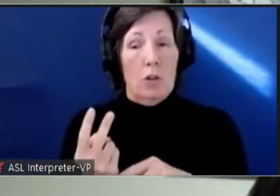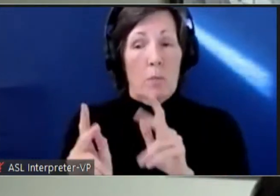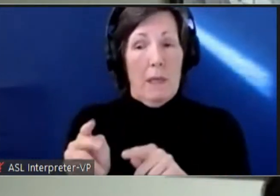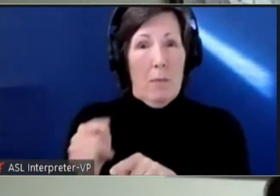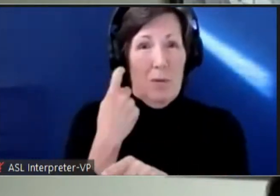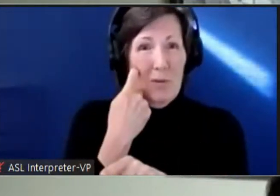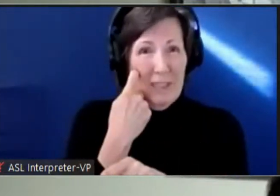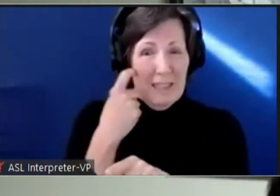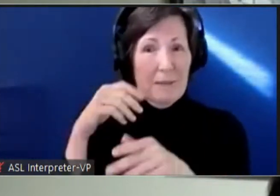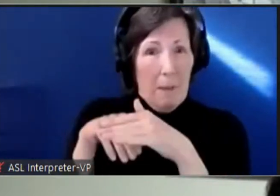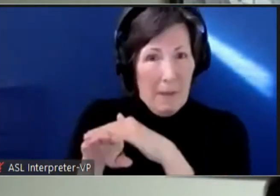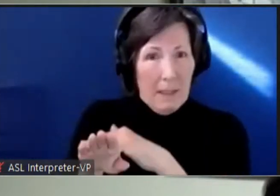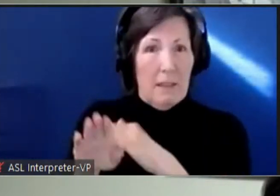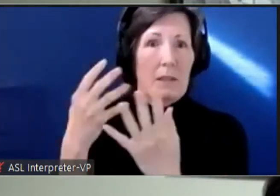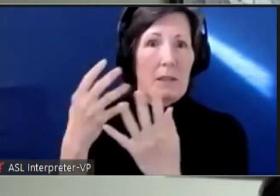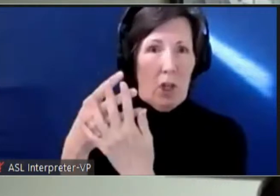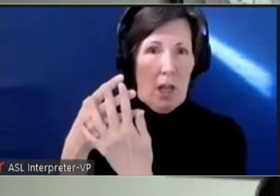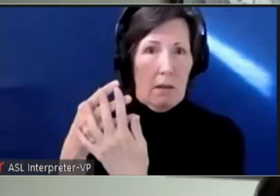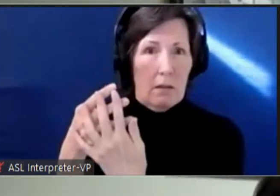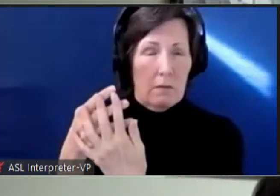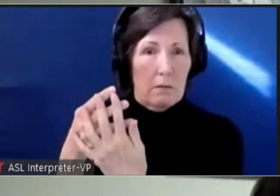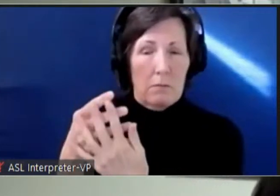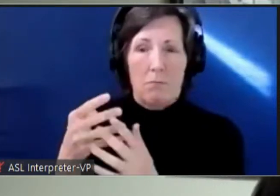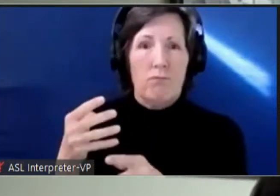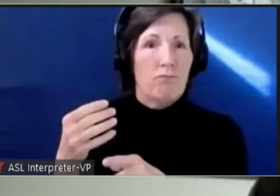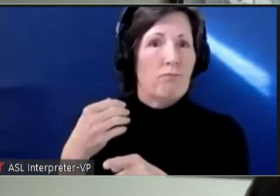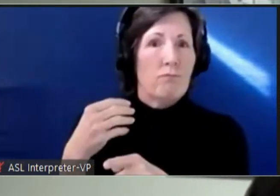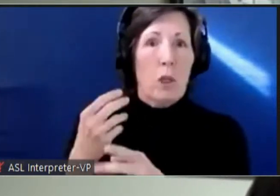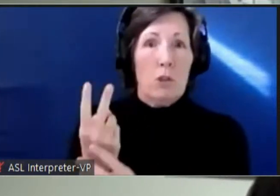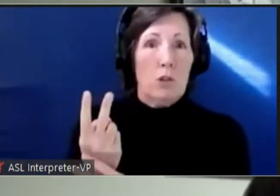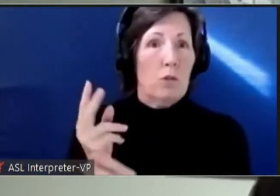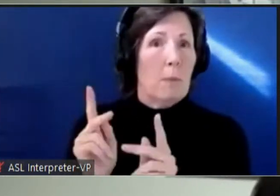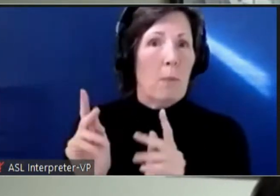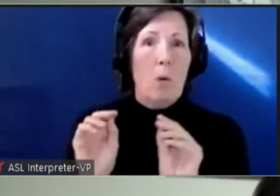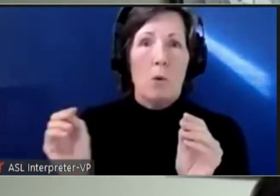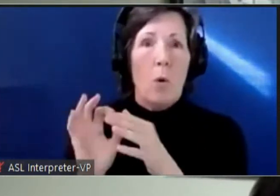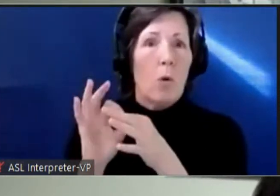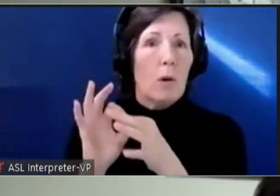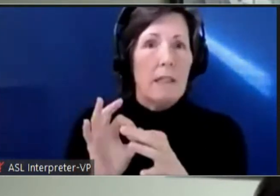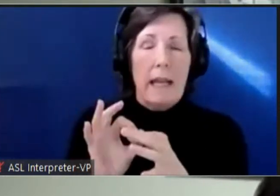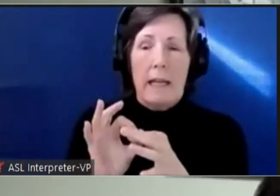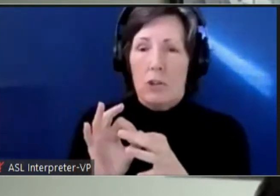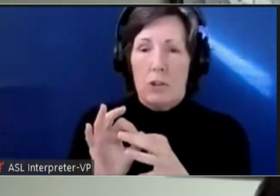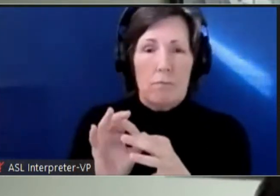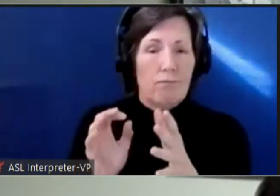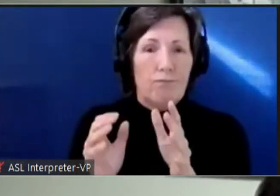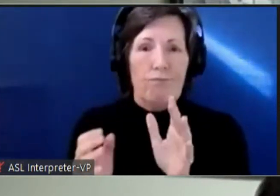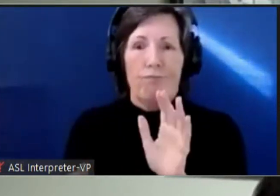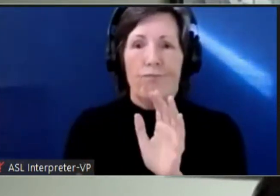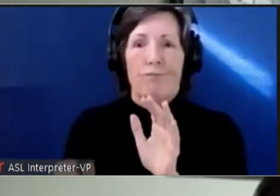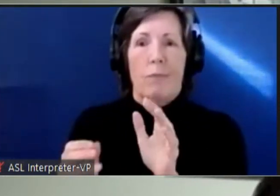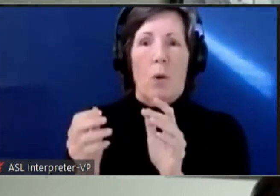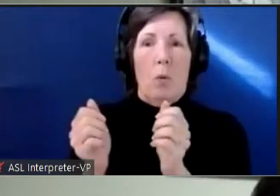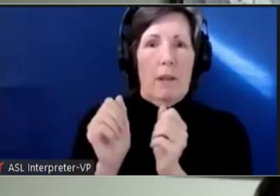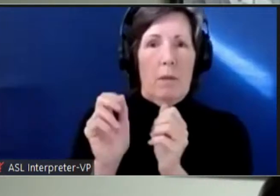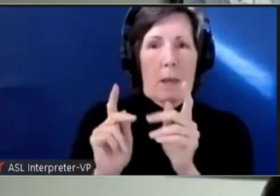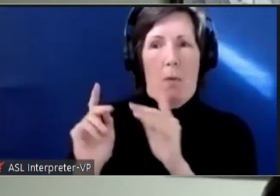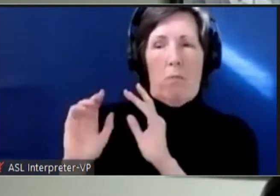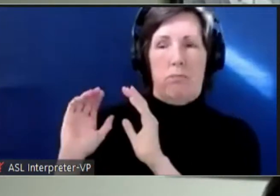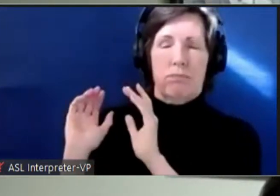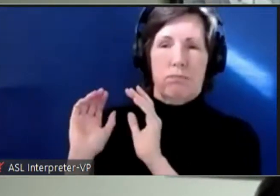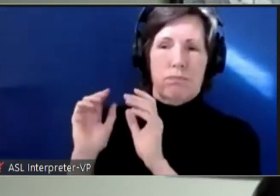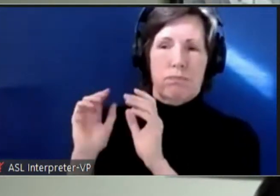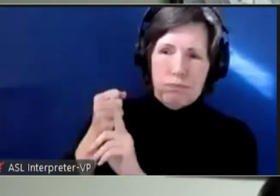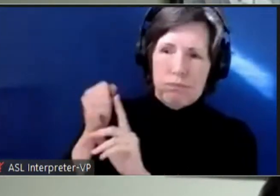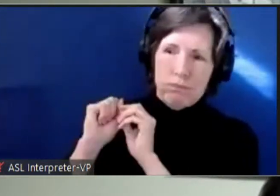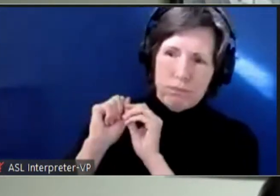recently admitted to the jail. They have no connection epidemiologically to those who were in the epidemic, who